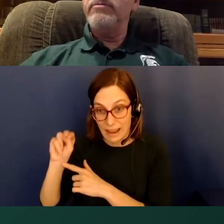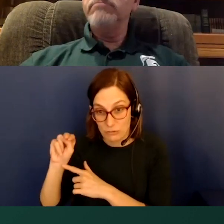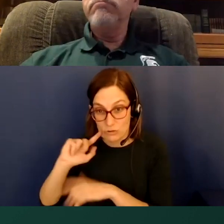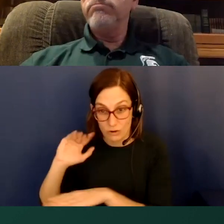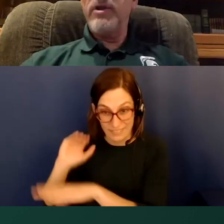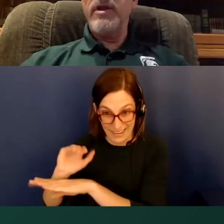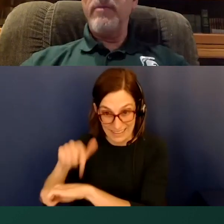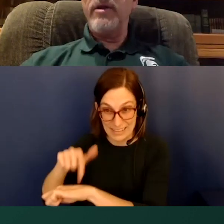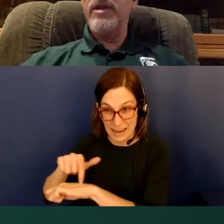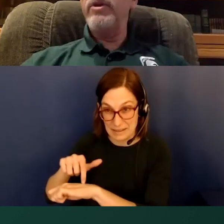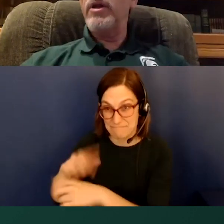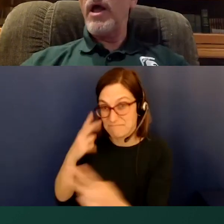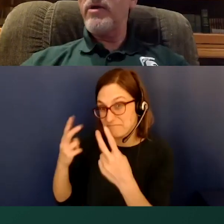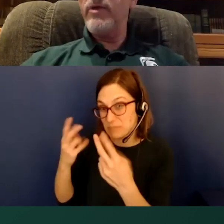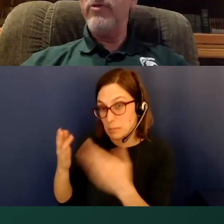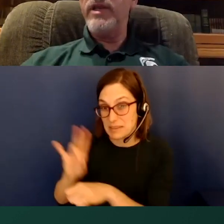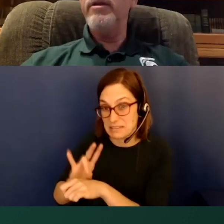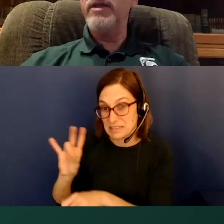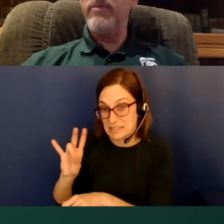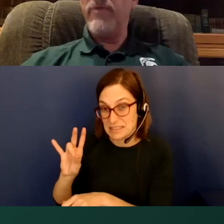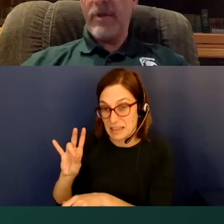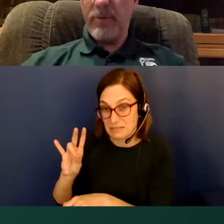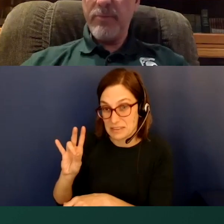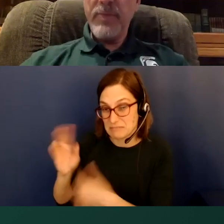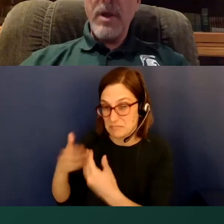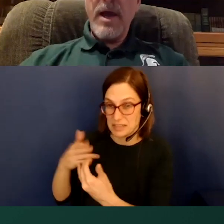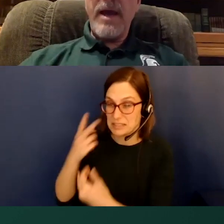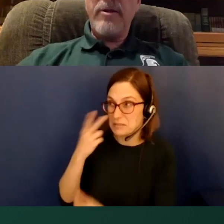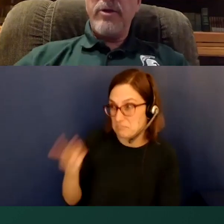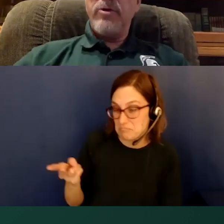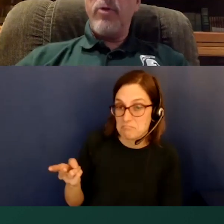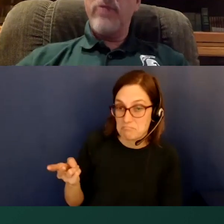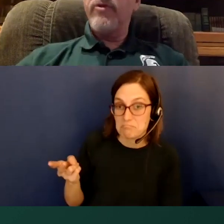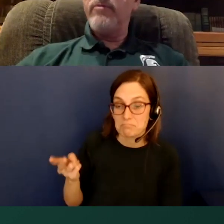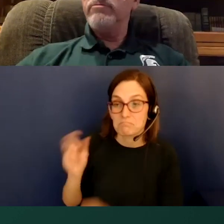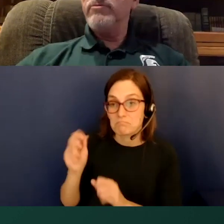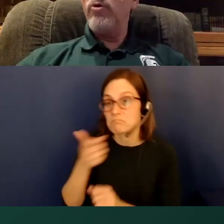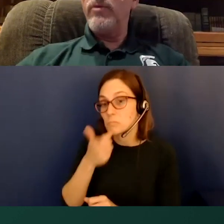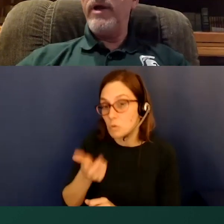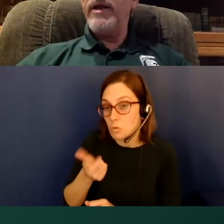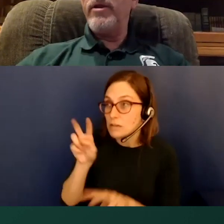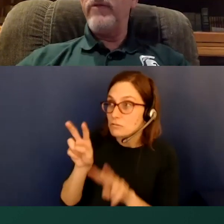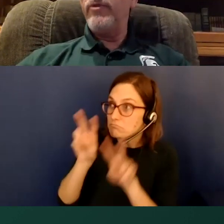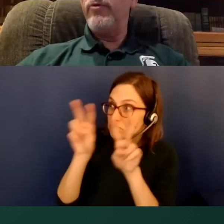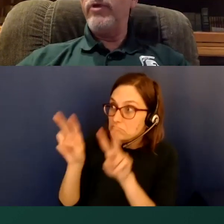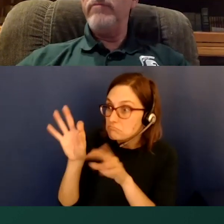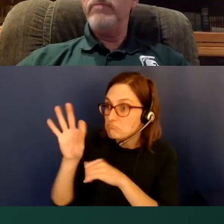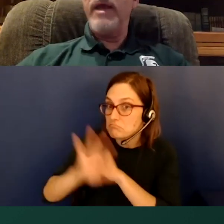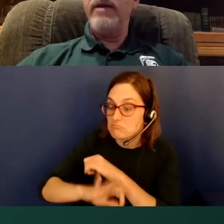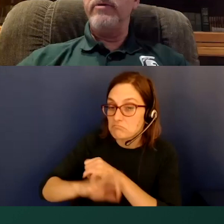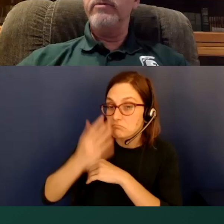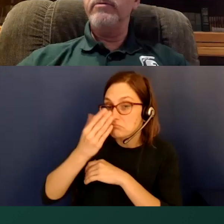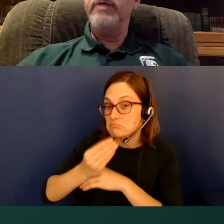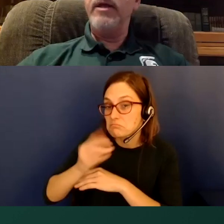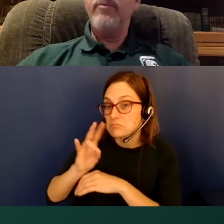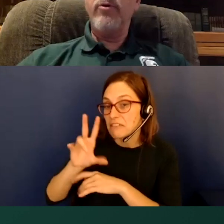in, let's say, by 7 o'clock, they should easily be visible. And so you can watch them, go to bed at 7:30